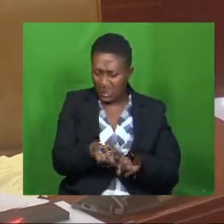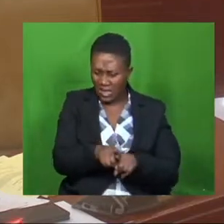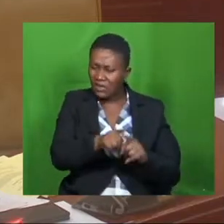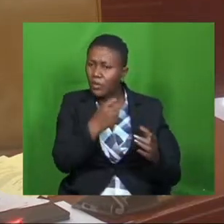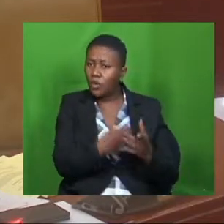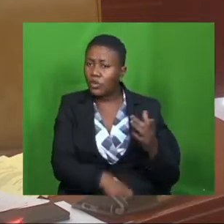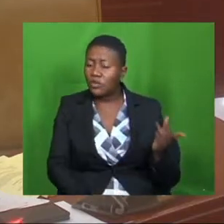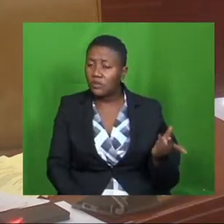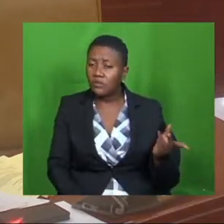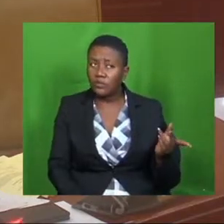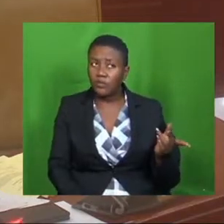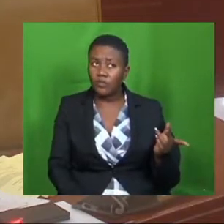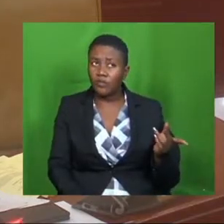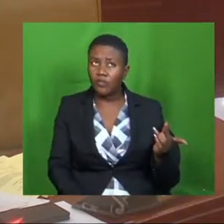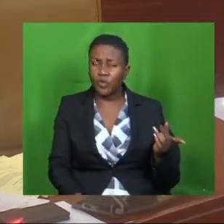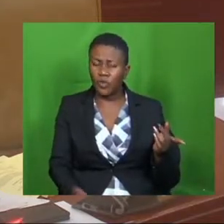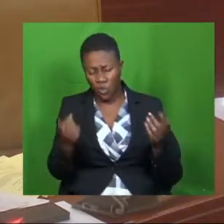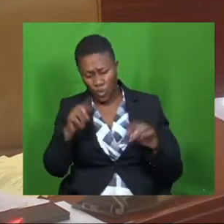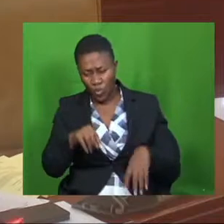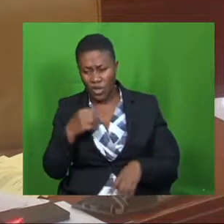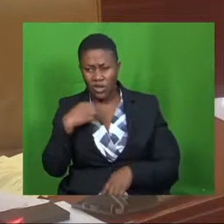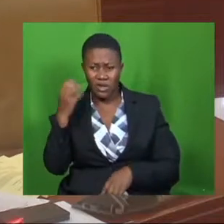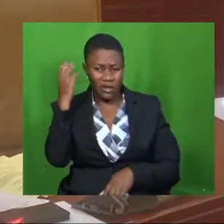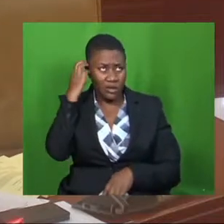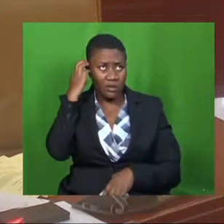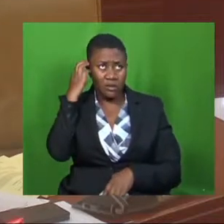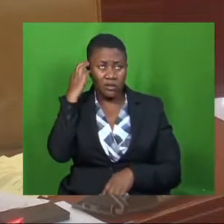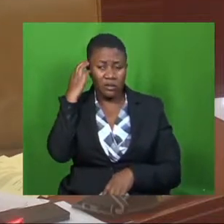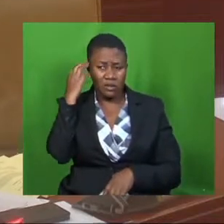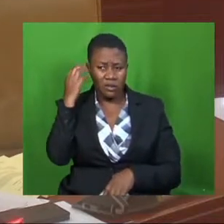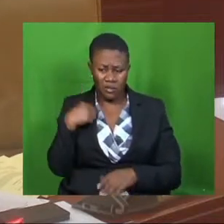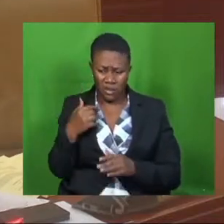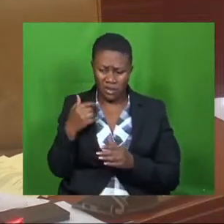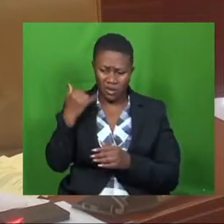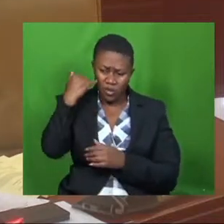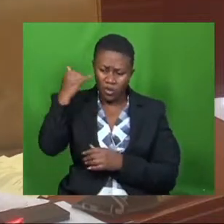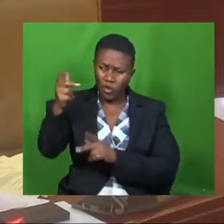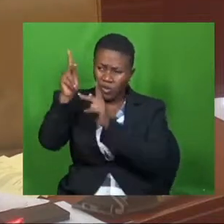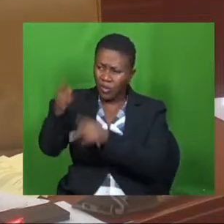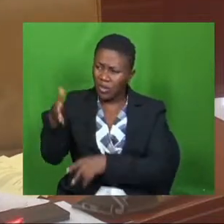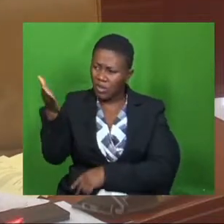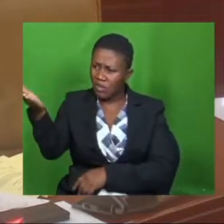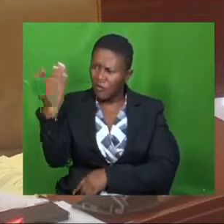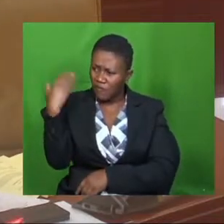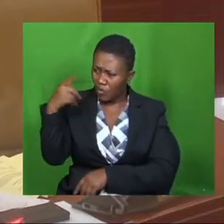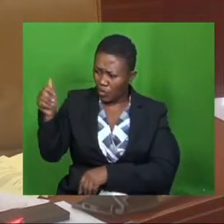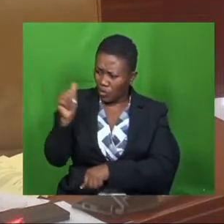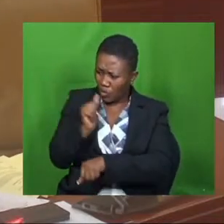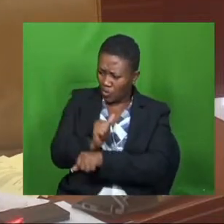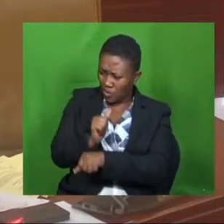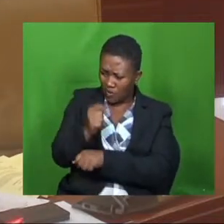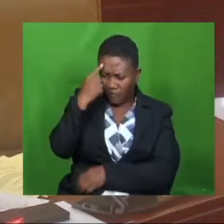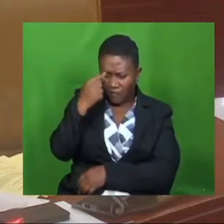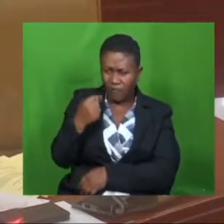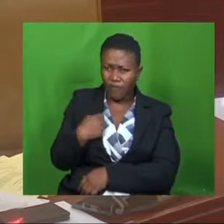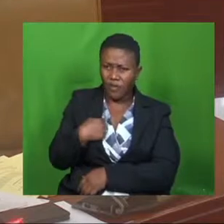at these reports and I recall some of my own experiences when I was the